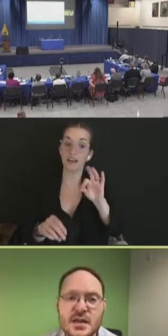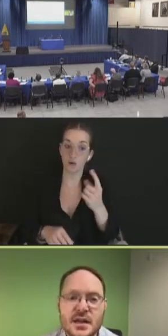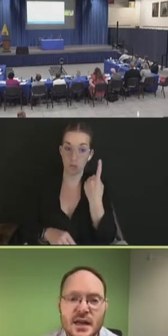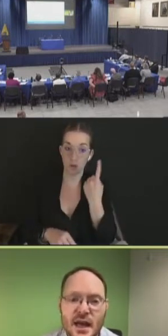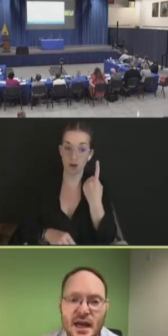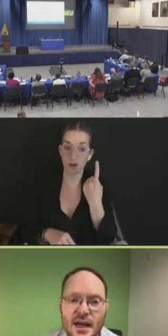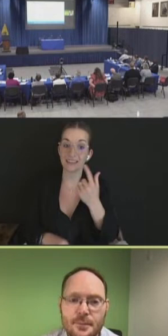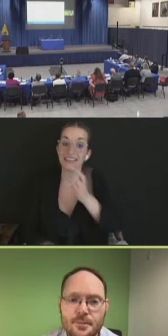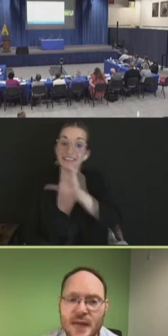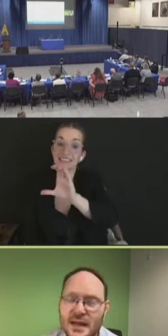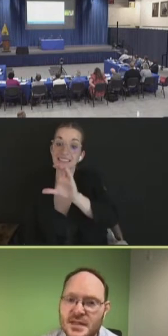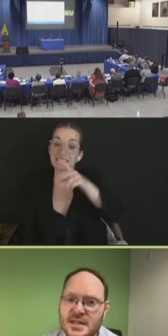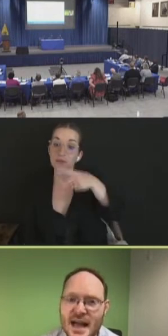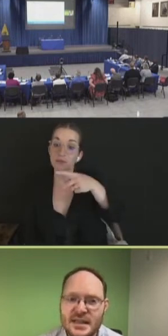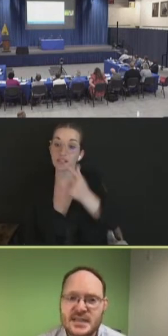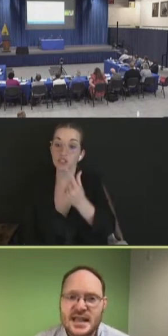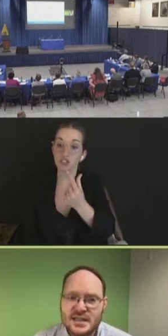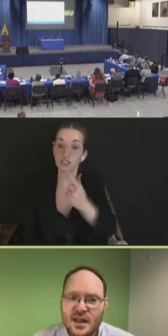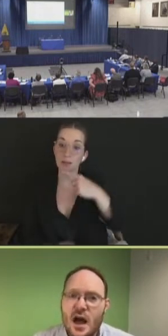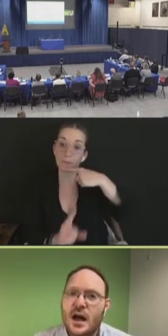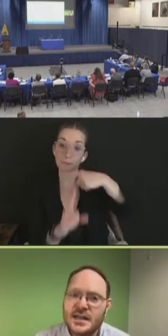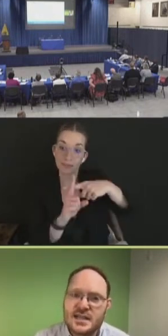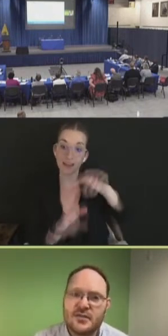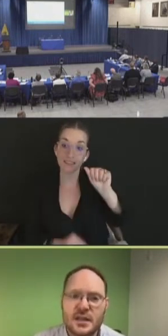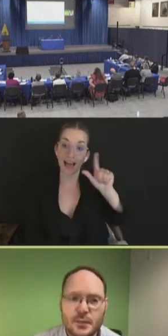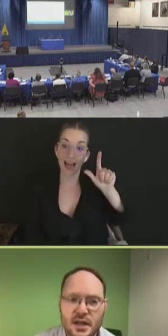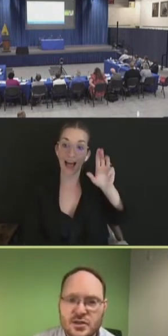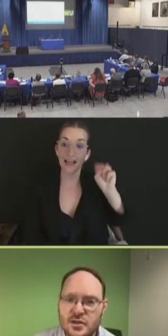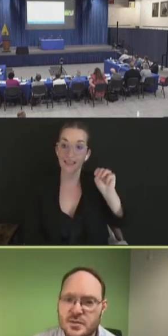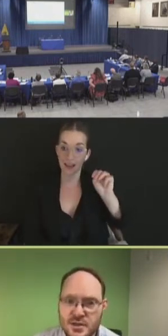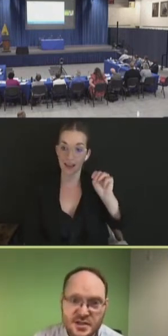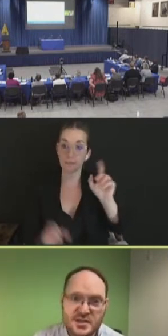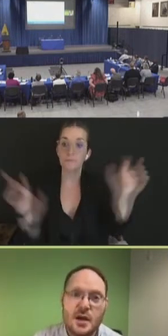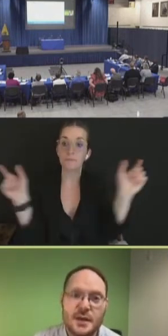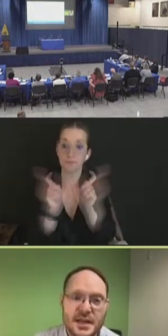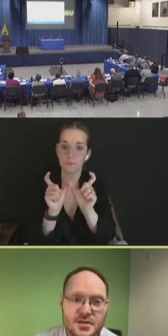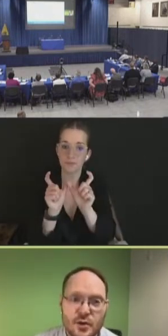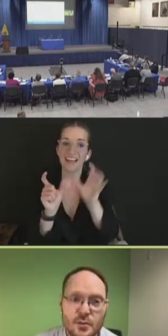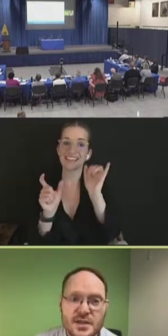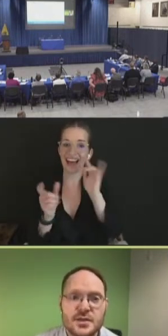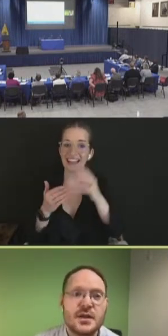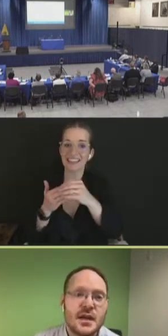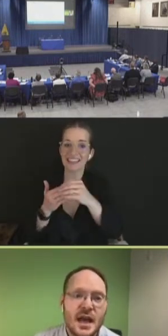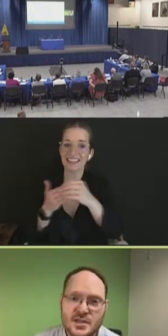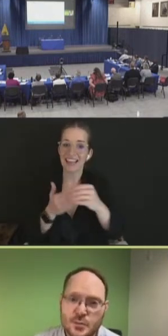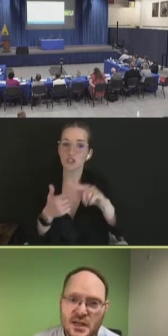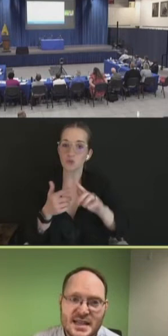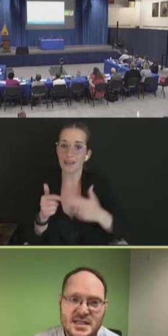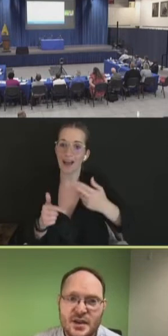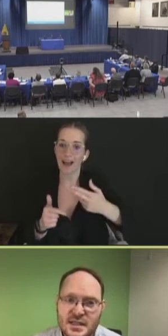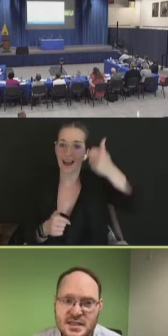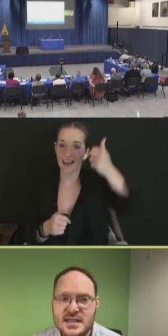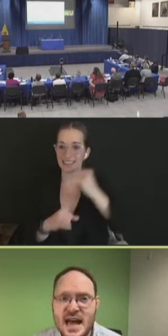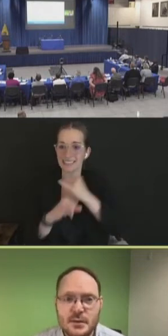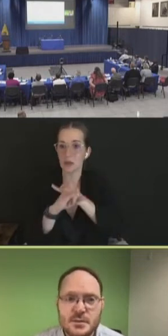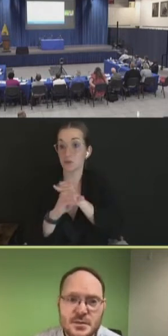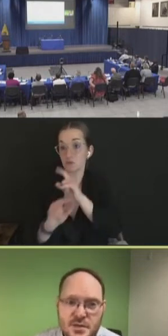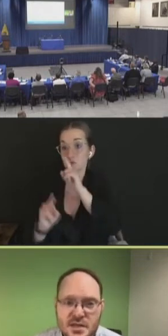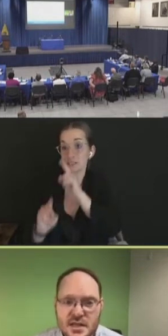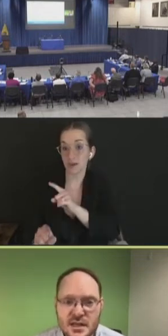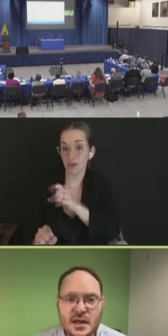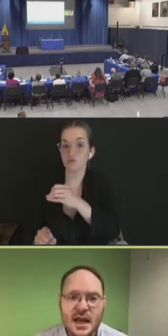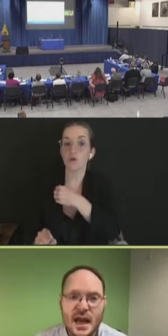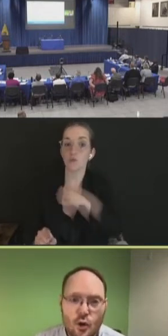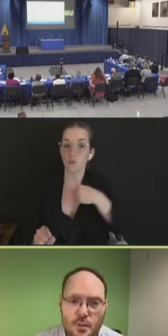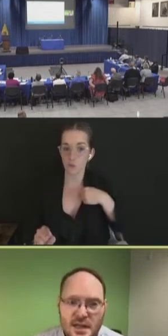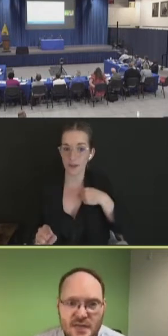CpG. And this agonist led to the highest level immunologic response to this combination formulation. And so we classified this as alum